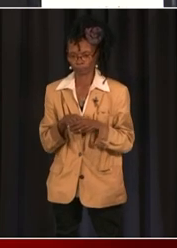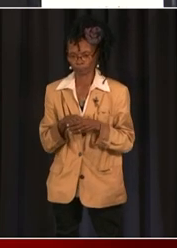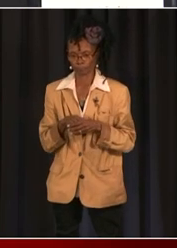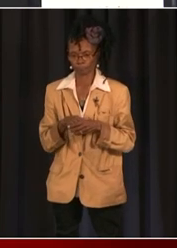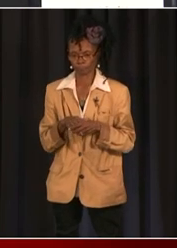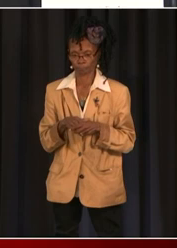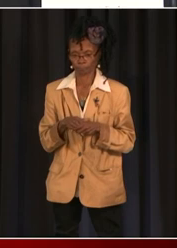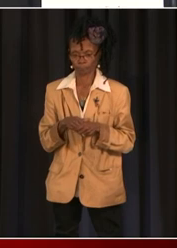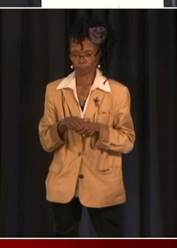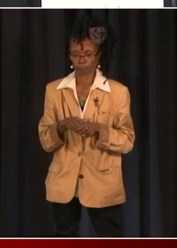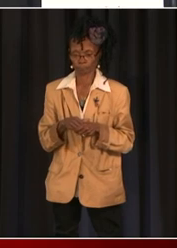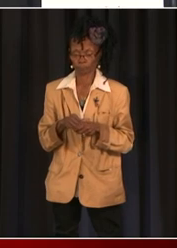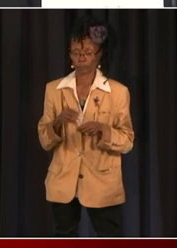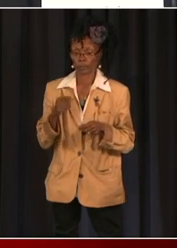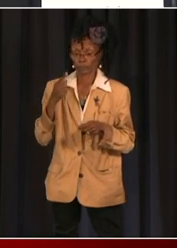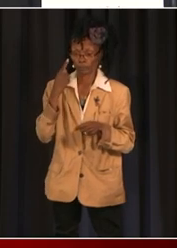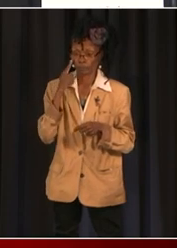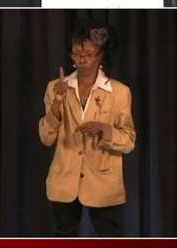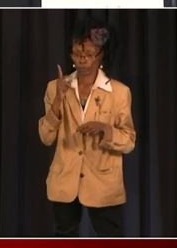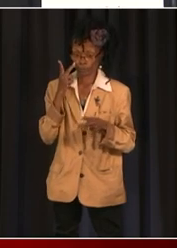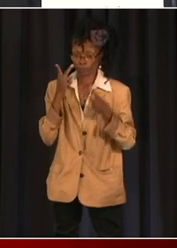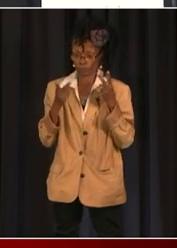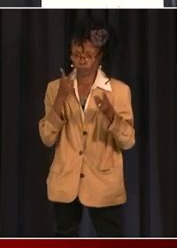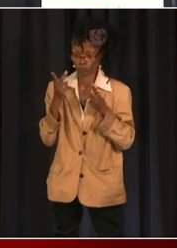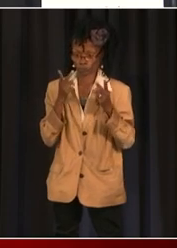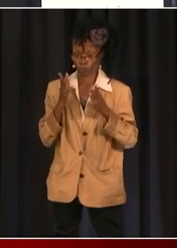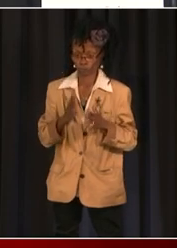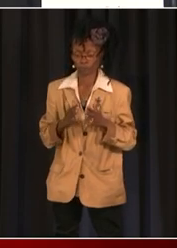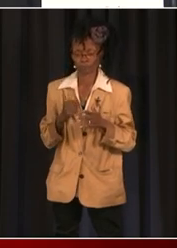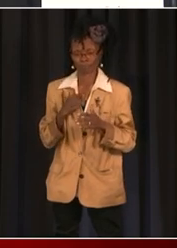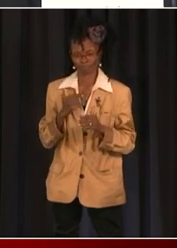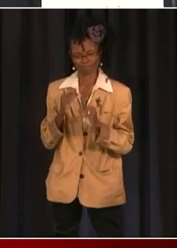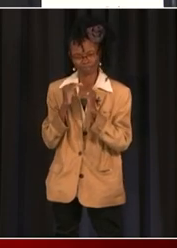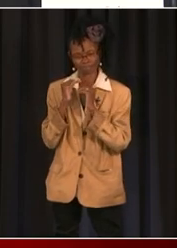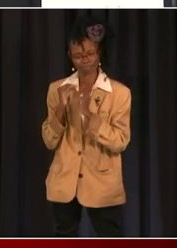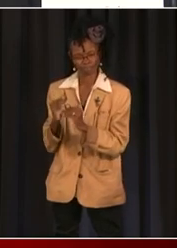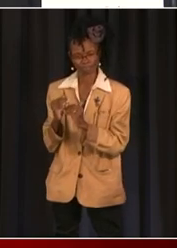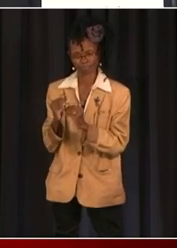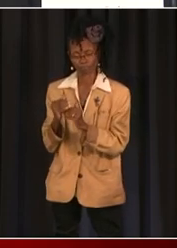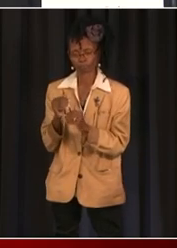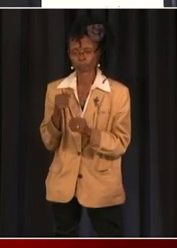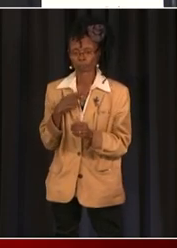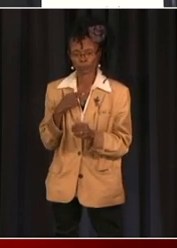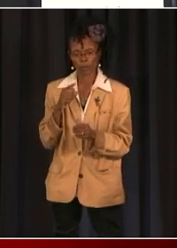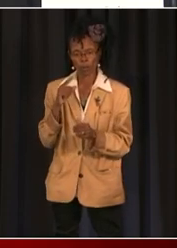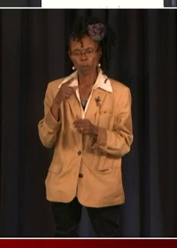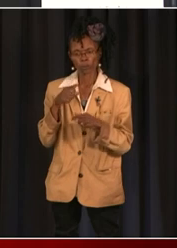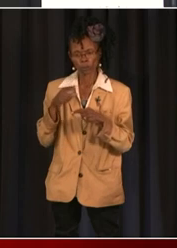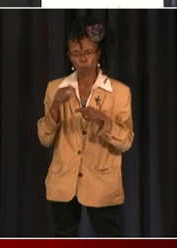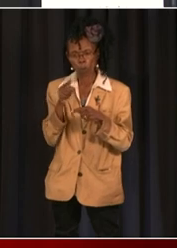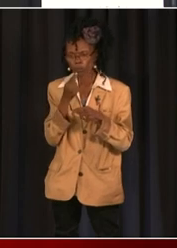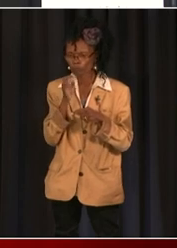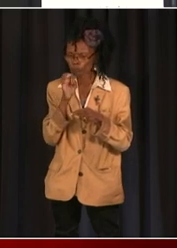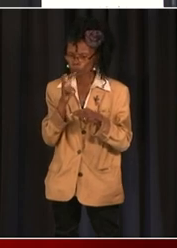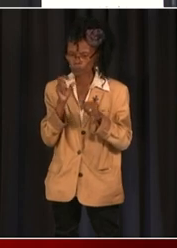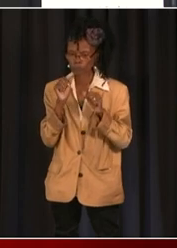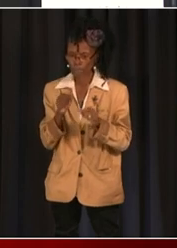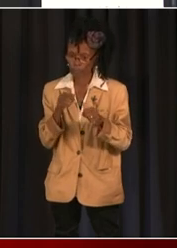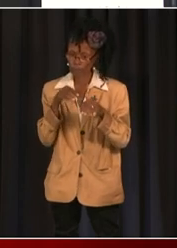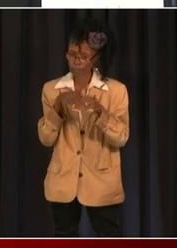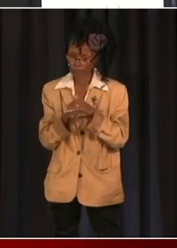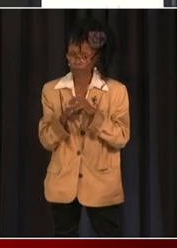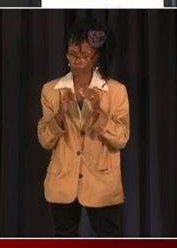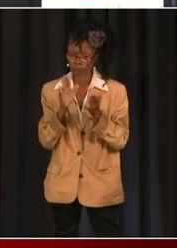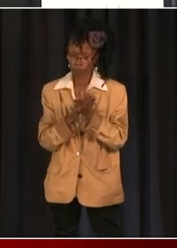As relates to visitors, we will continue to limit the number of visitors on our campuses. Visitors must have